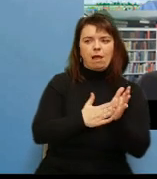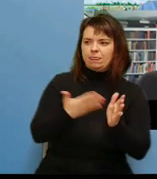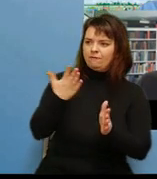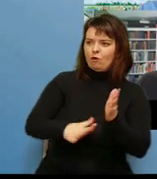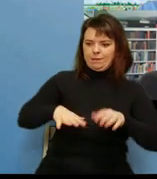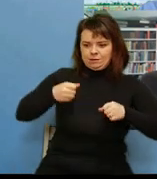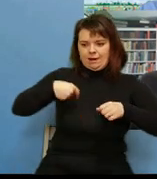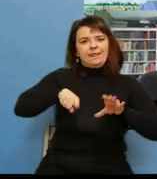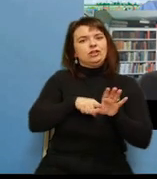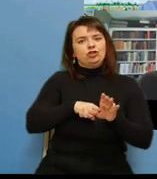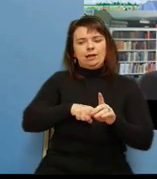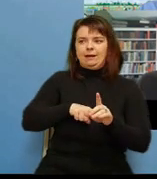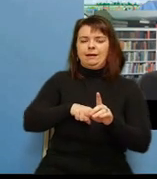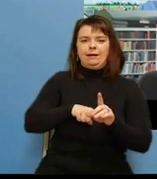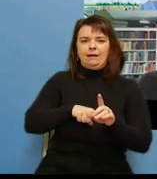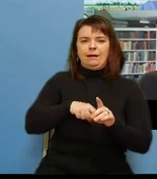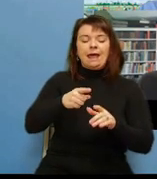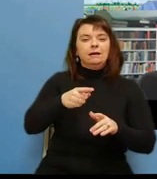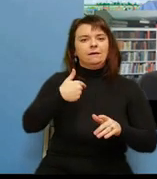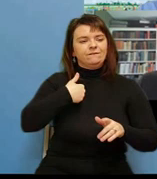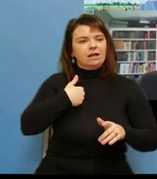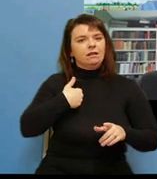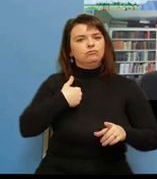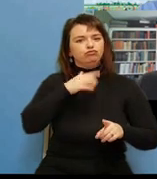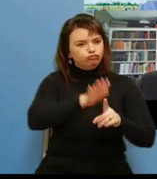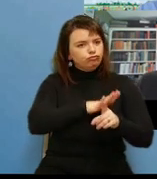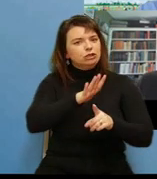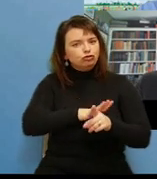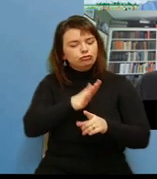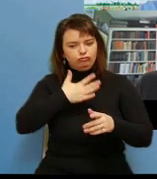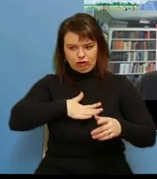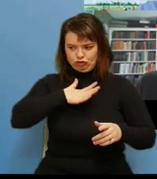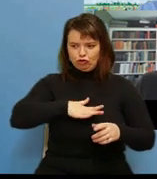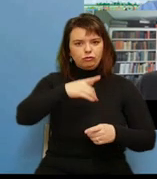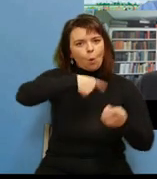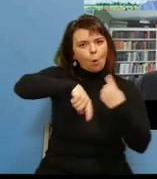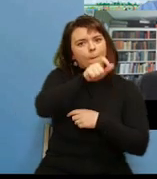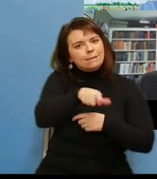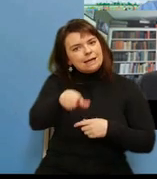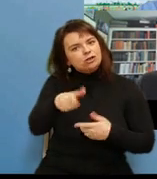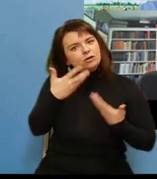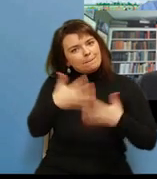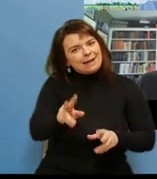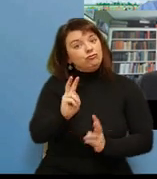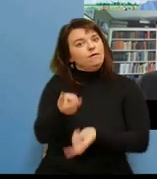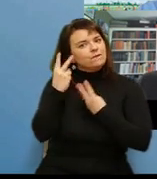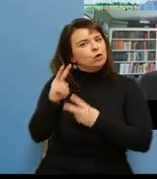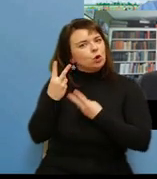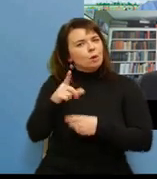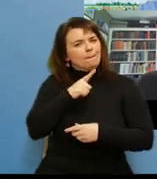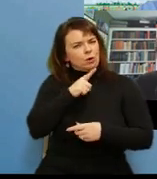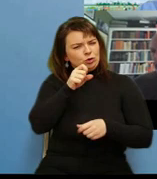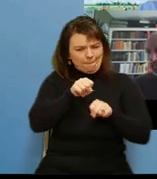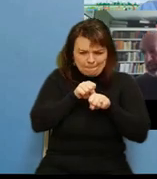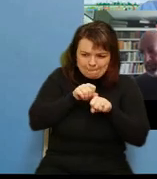year, that will presumably give us more assurance that actually all the patients have been reviewed, especially having come through a pandemic period where some people